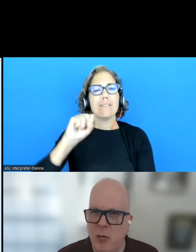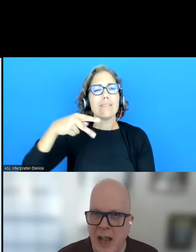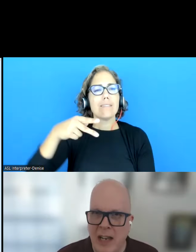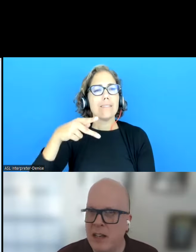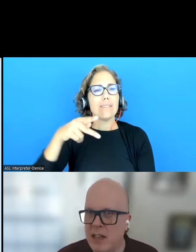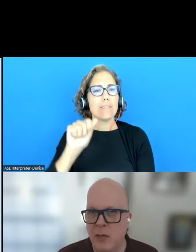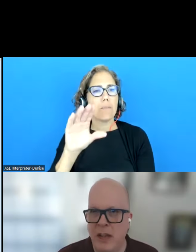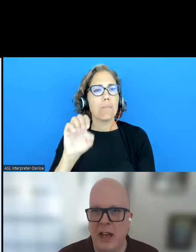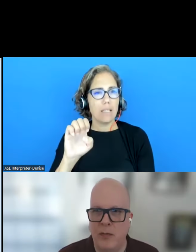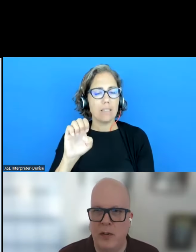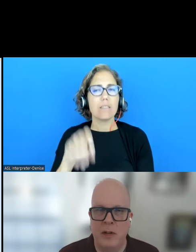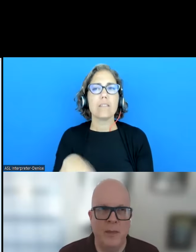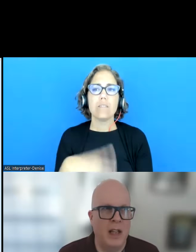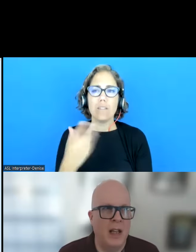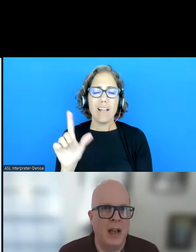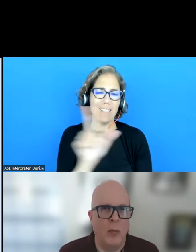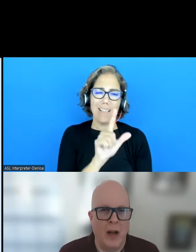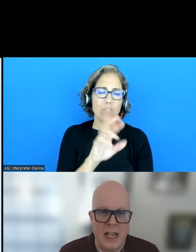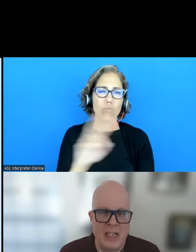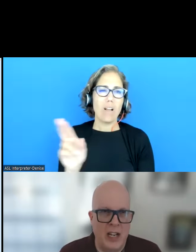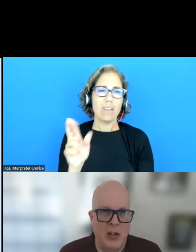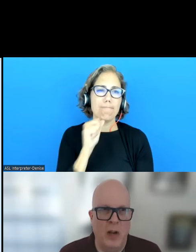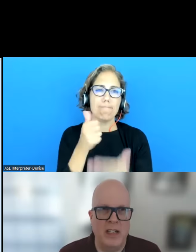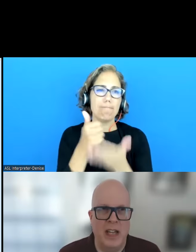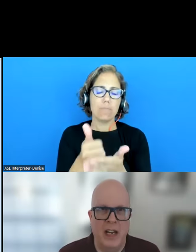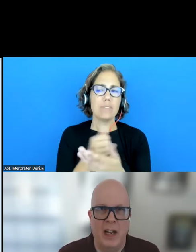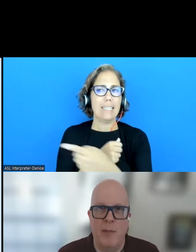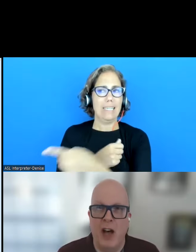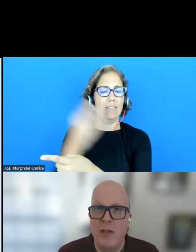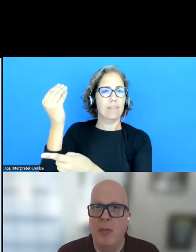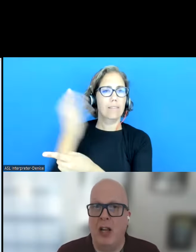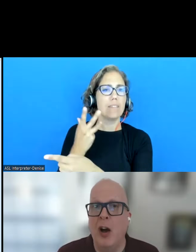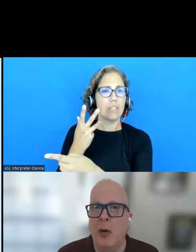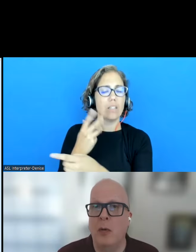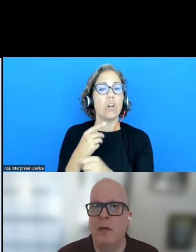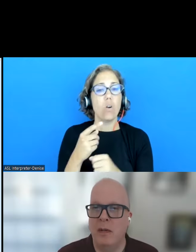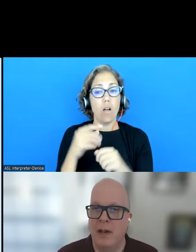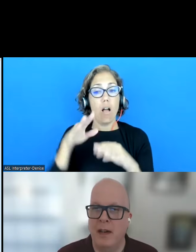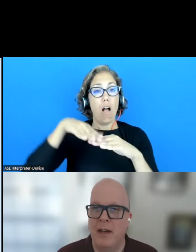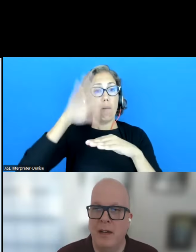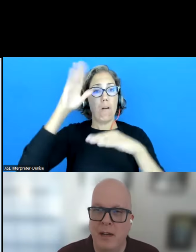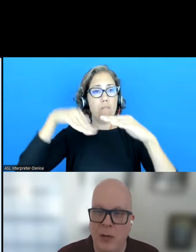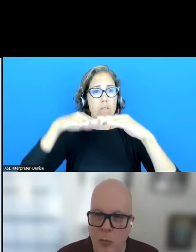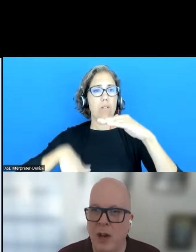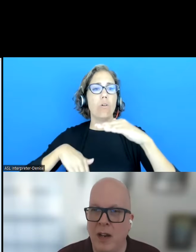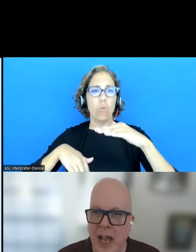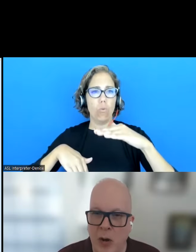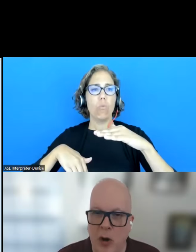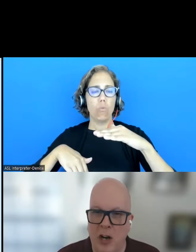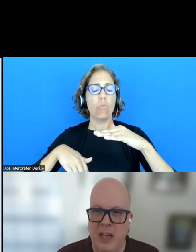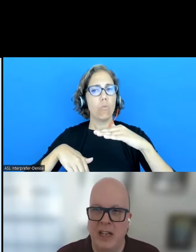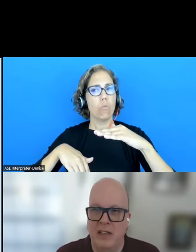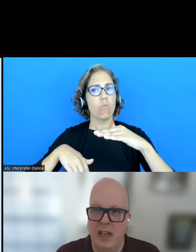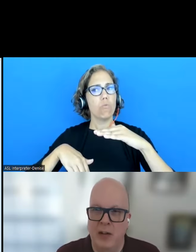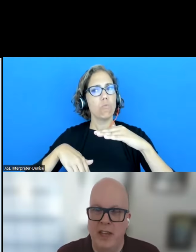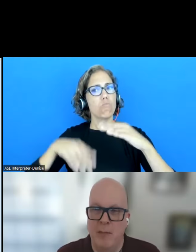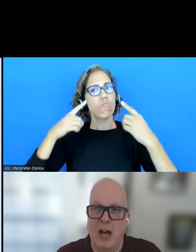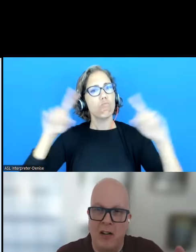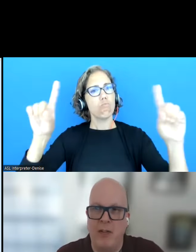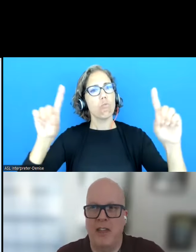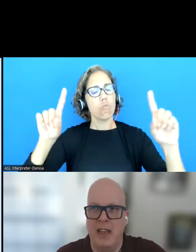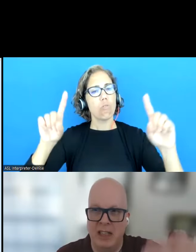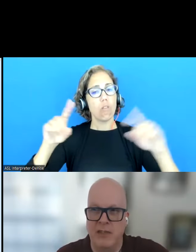left and right isn't really helpful, what he said was that above and below kind of work, because